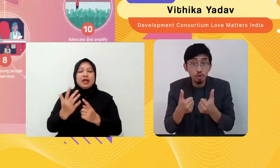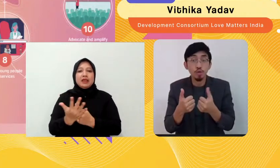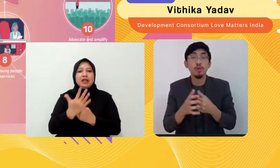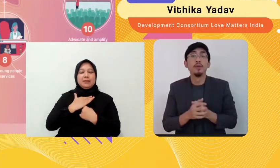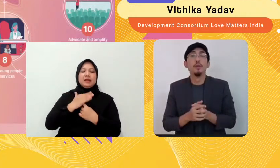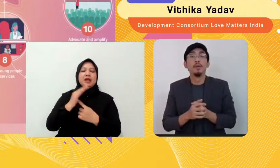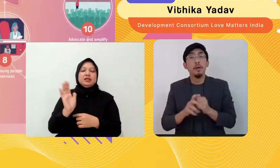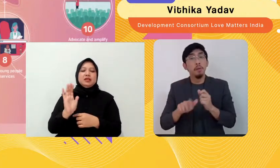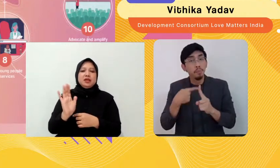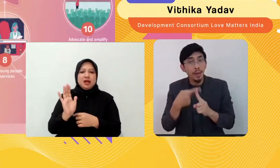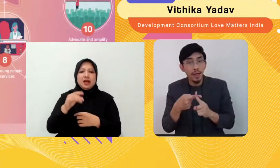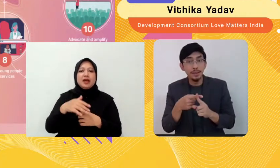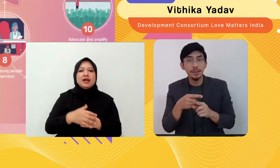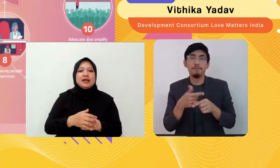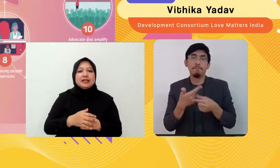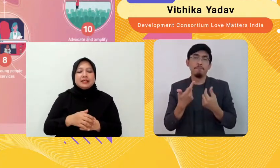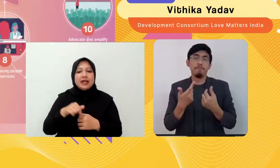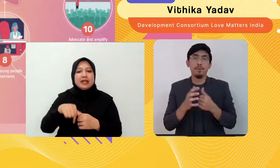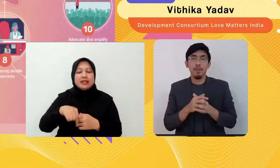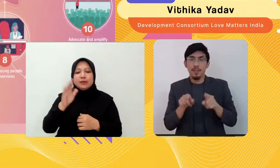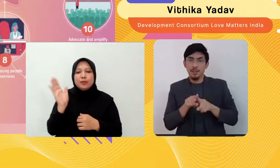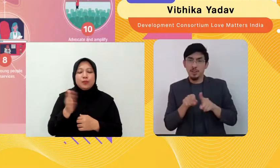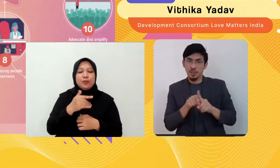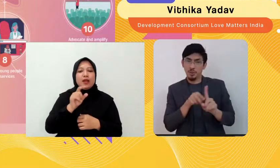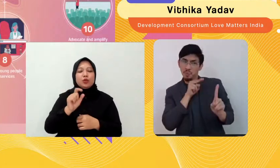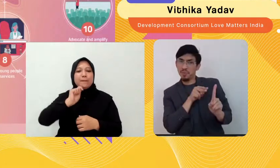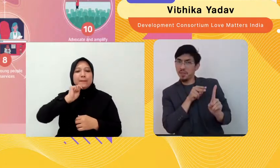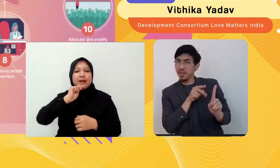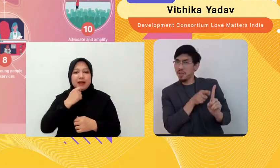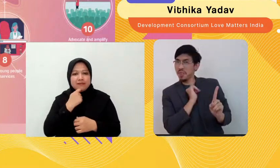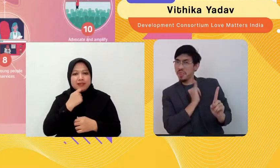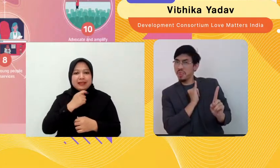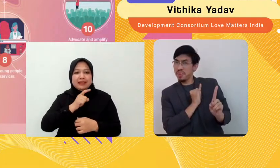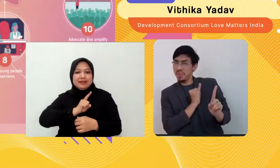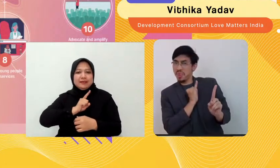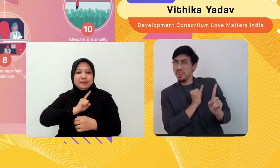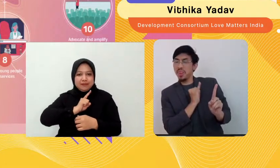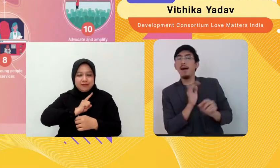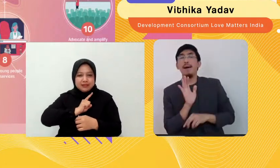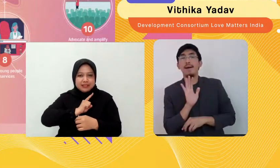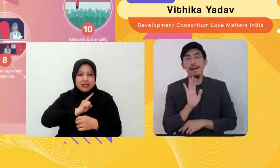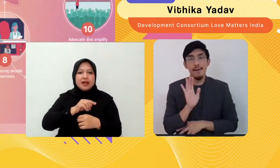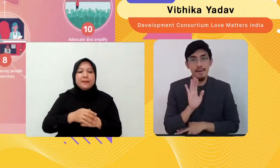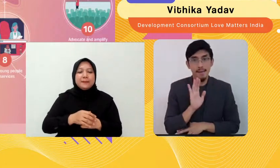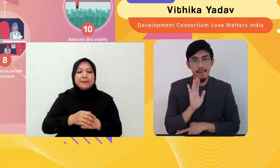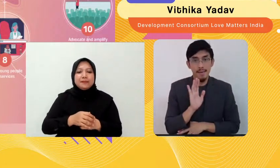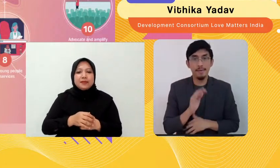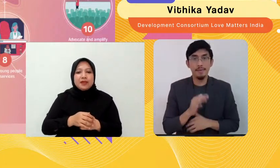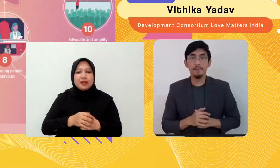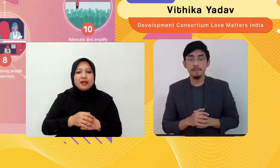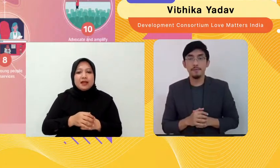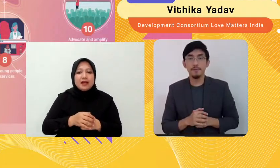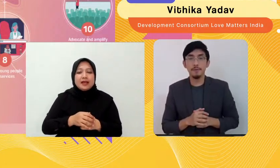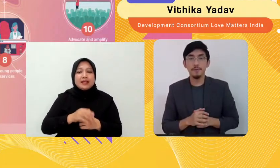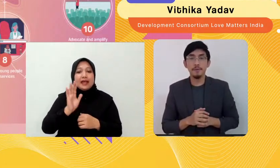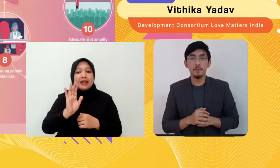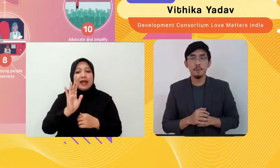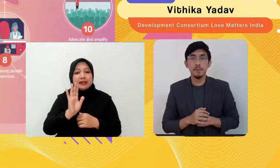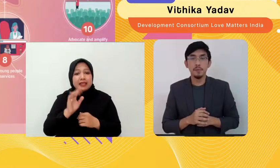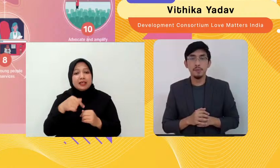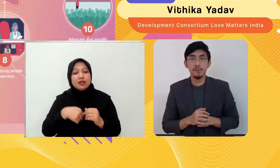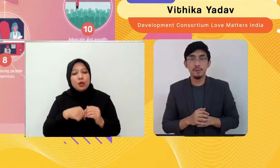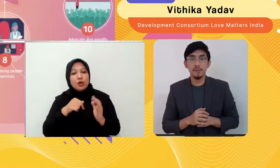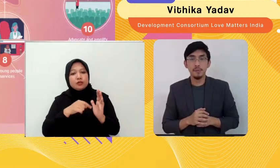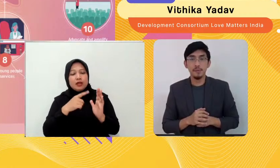and just much more privately. So creating those safe spaces online where they could seek answers and information,